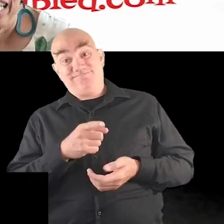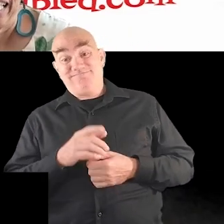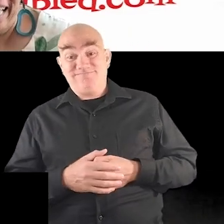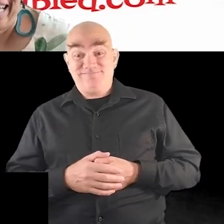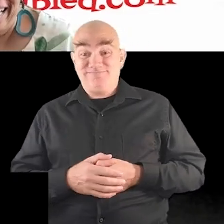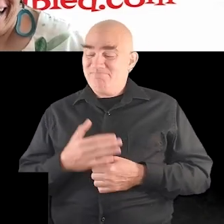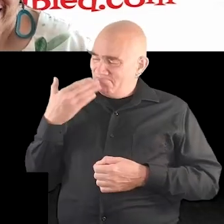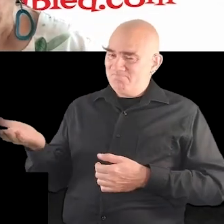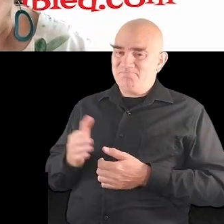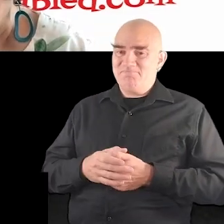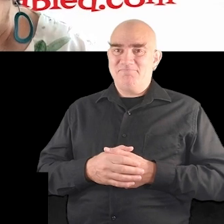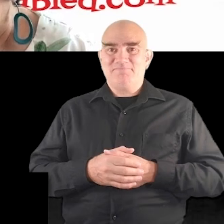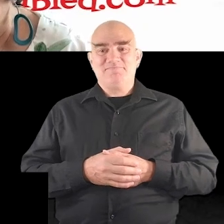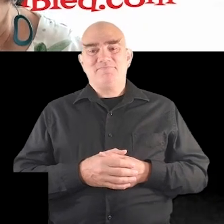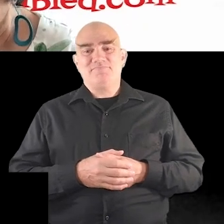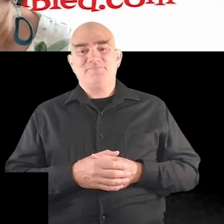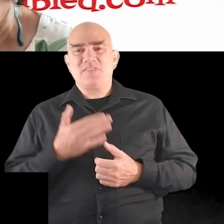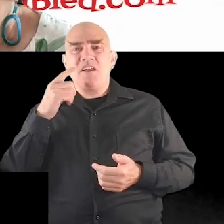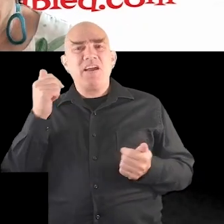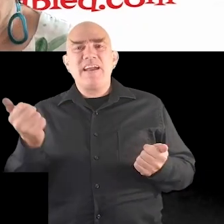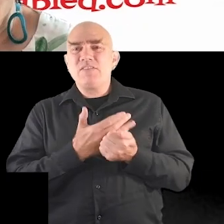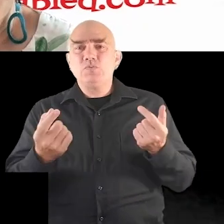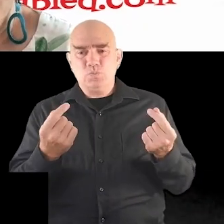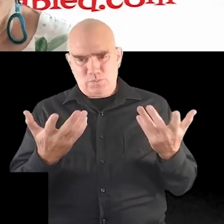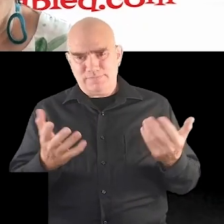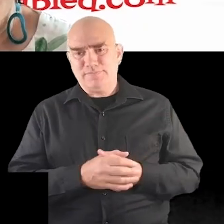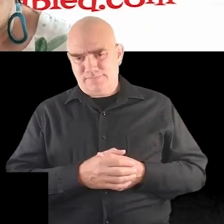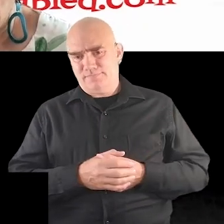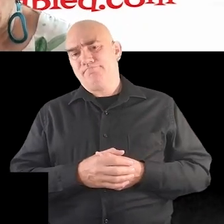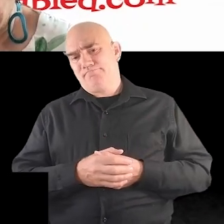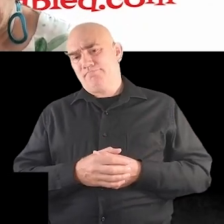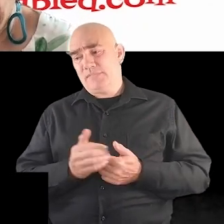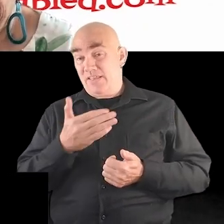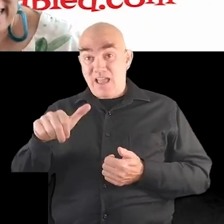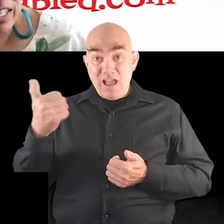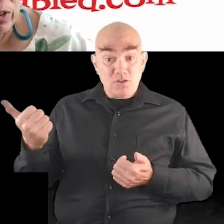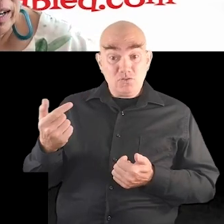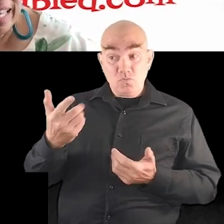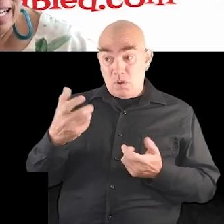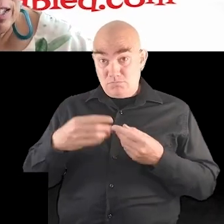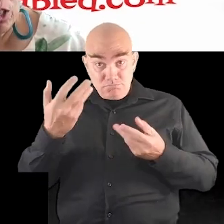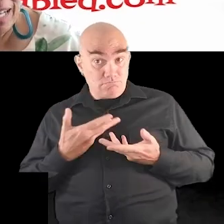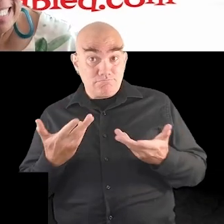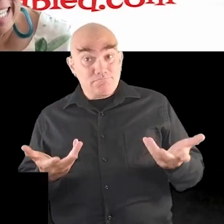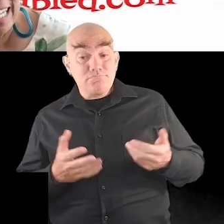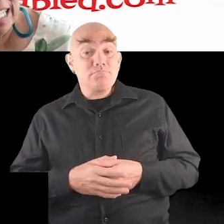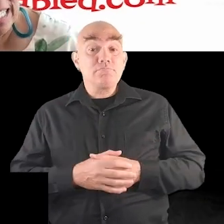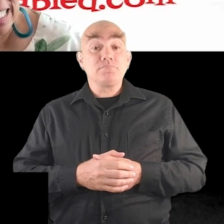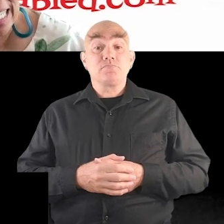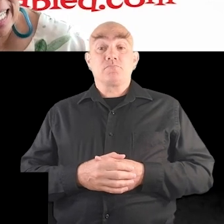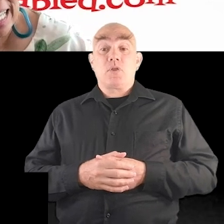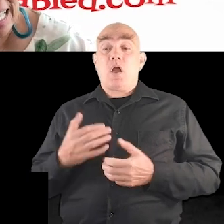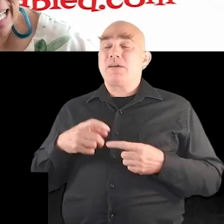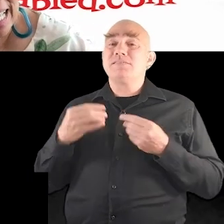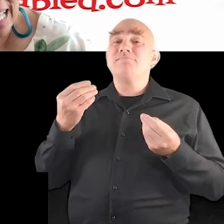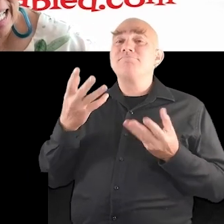I can tell that. I can tell. Thank you. Thank you for all you're doing. Is there anything Absolutely. else you'd like to tell